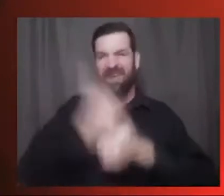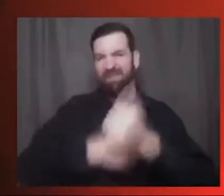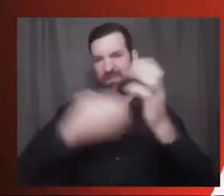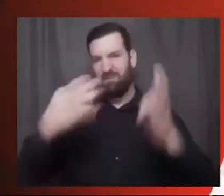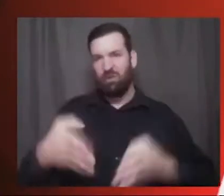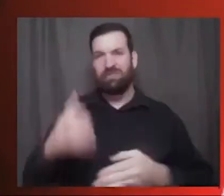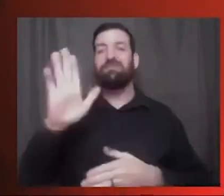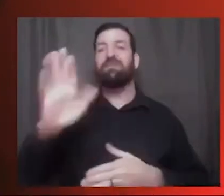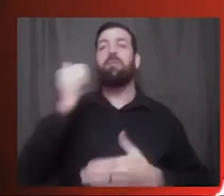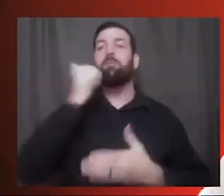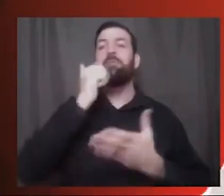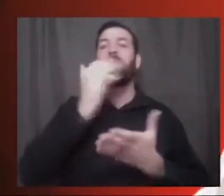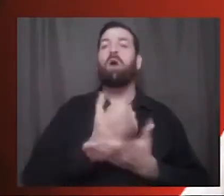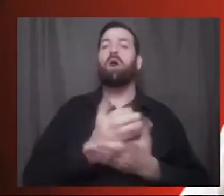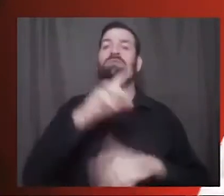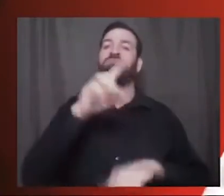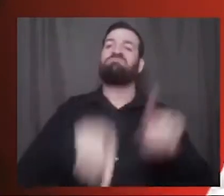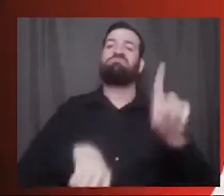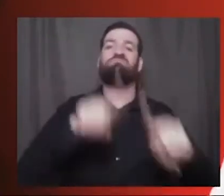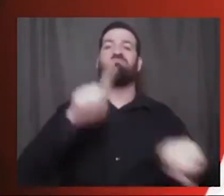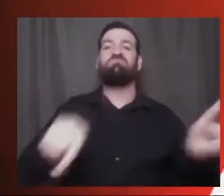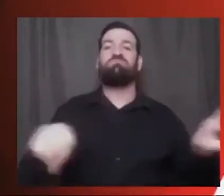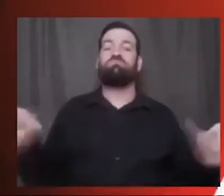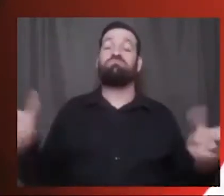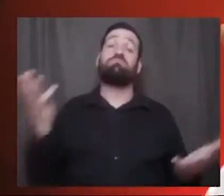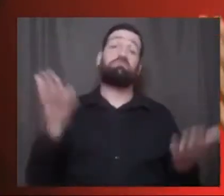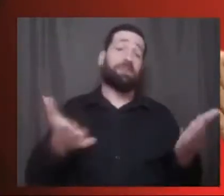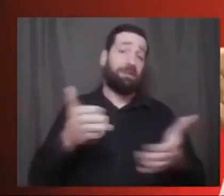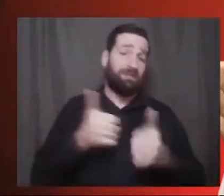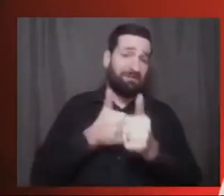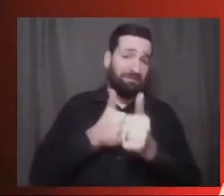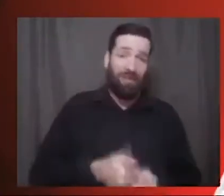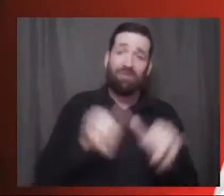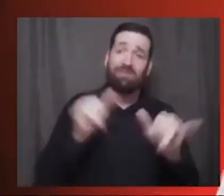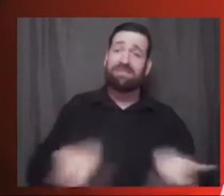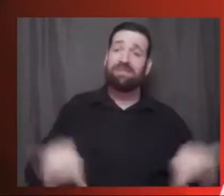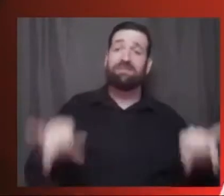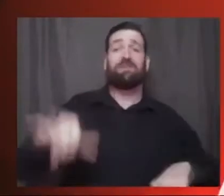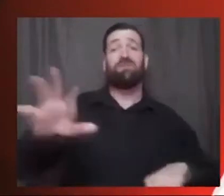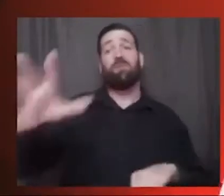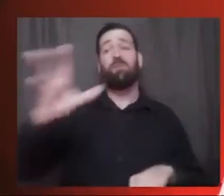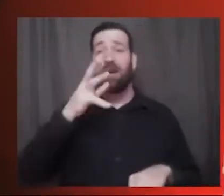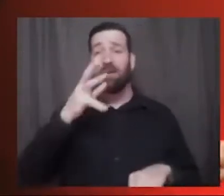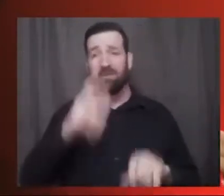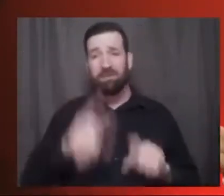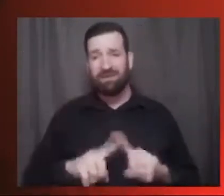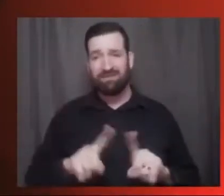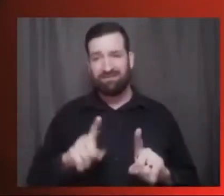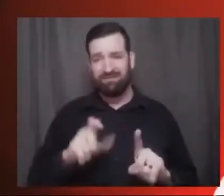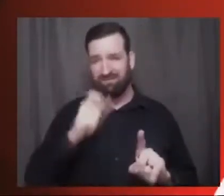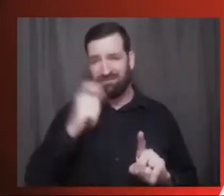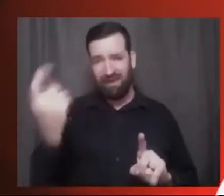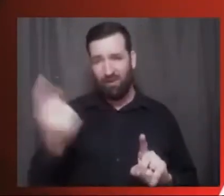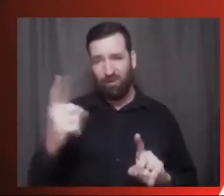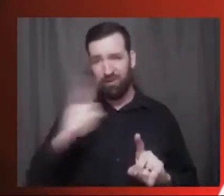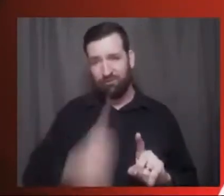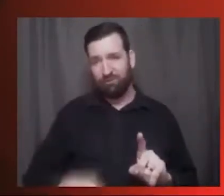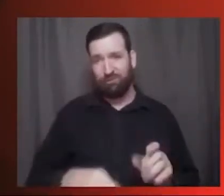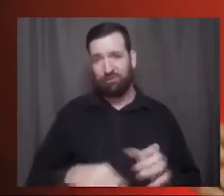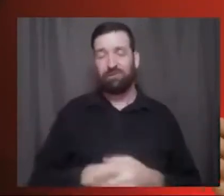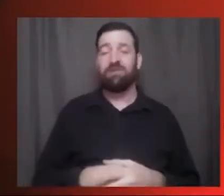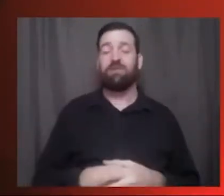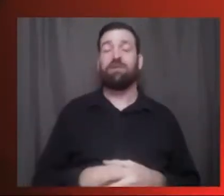You know, people always say, like, it may follow what your mom's menopause was, but that's not, you know, always true. So, you know, everybody's